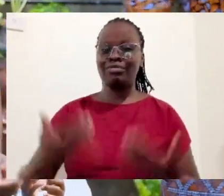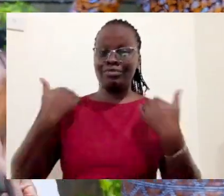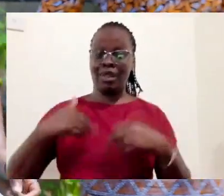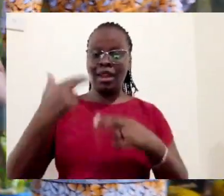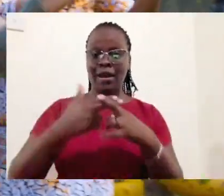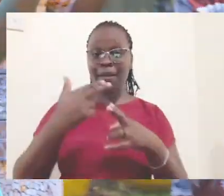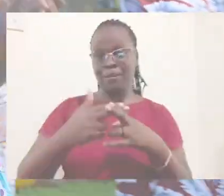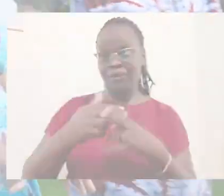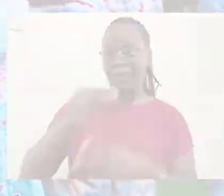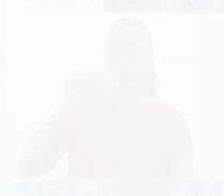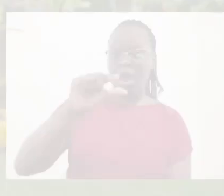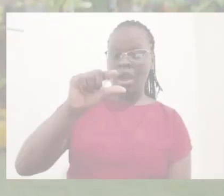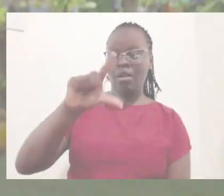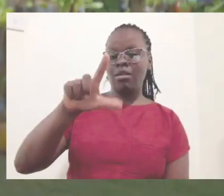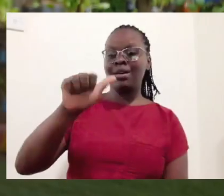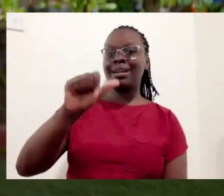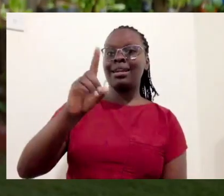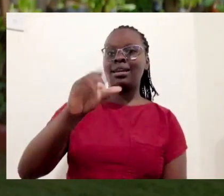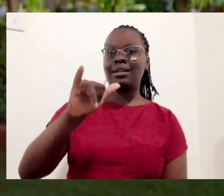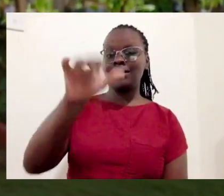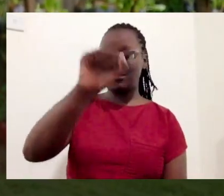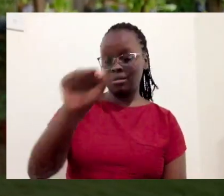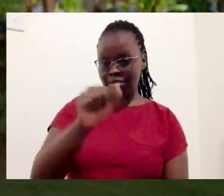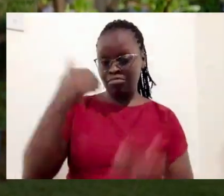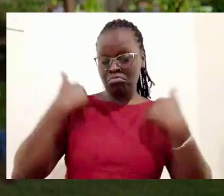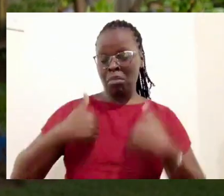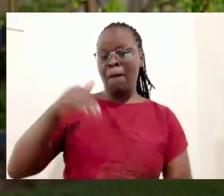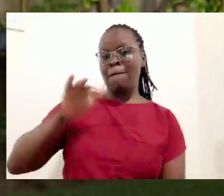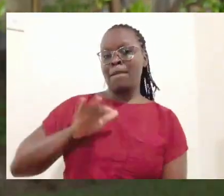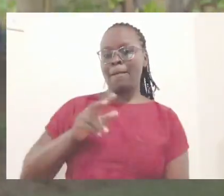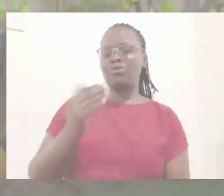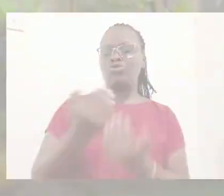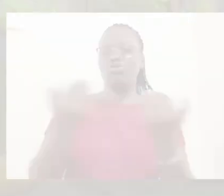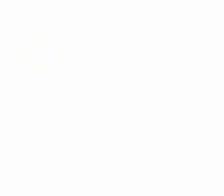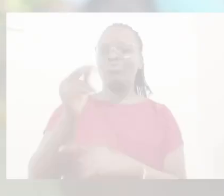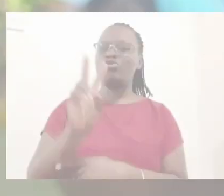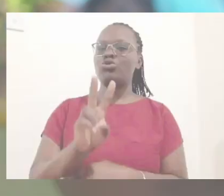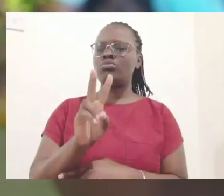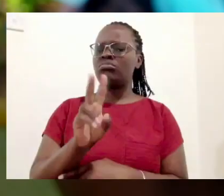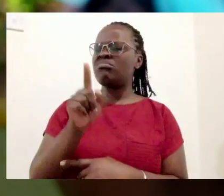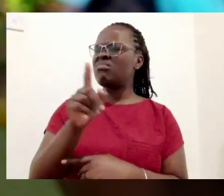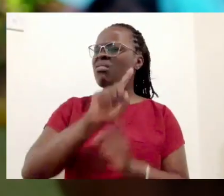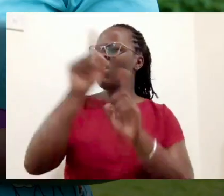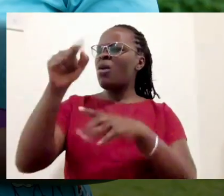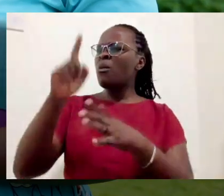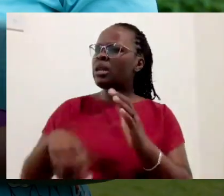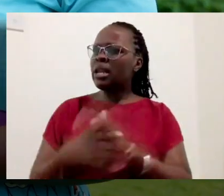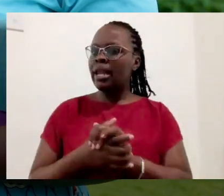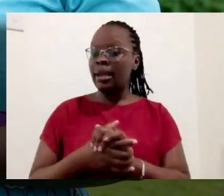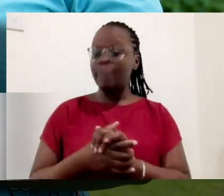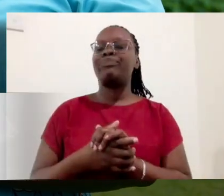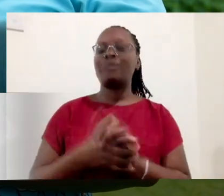Mimi naitwa Gladys Sidi, ni mama wa watoto wawili. Na leo ni nini unafanya hapa?